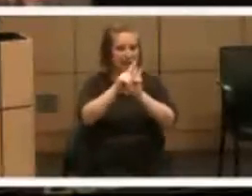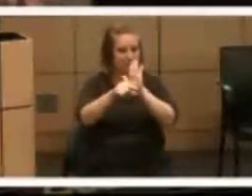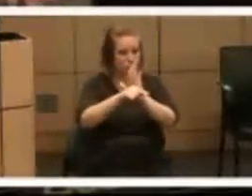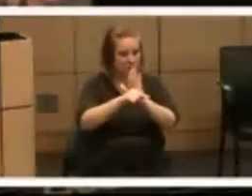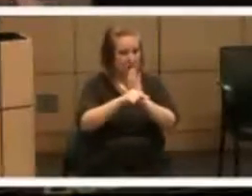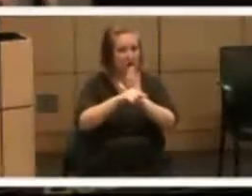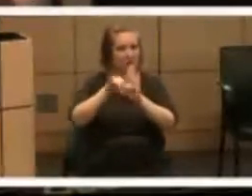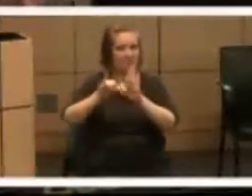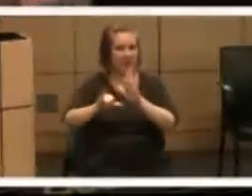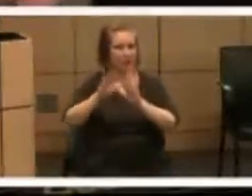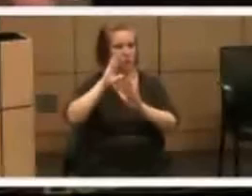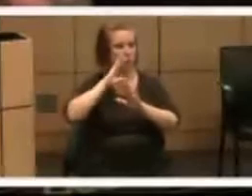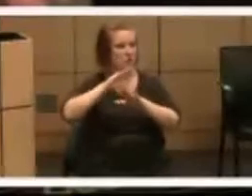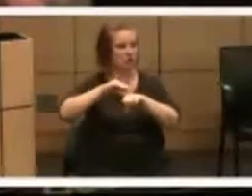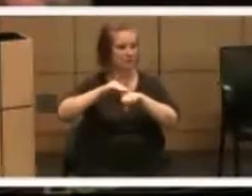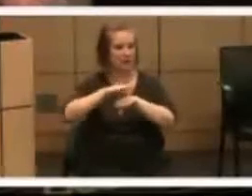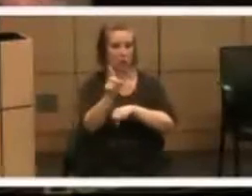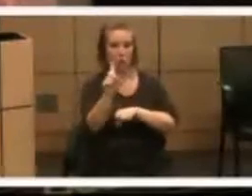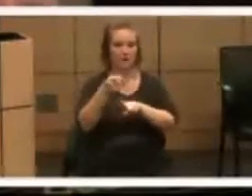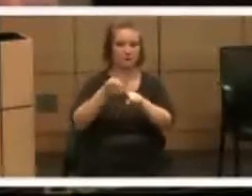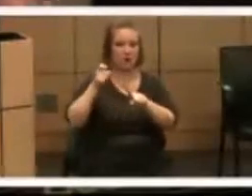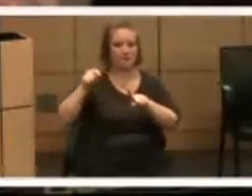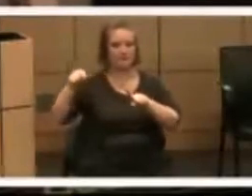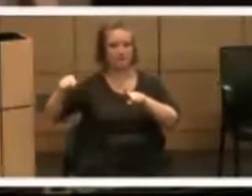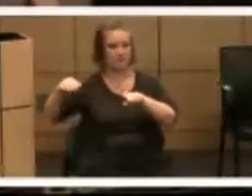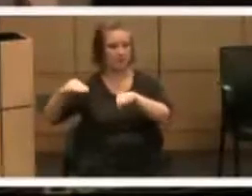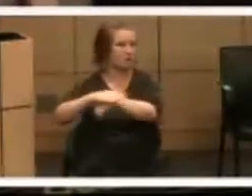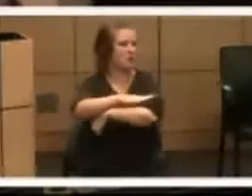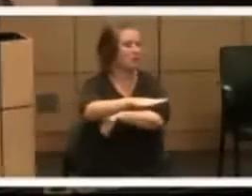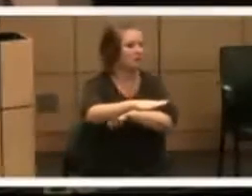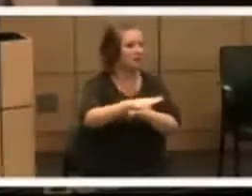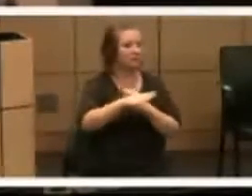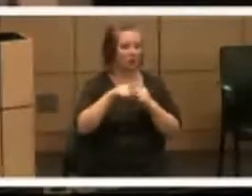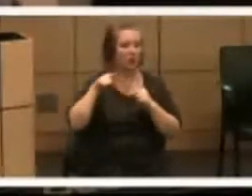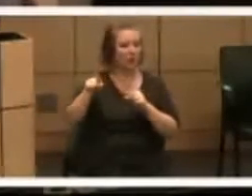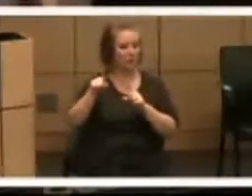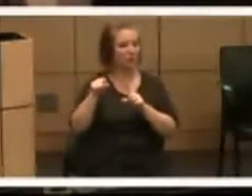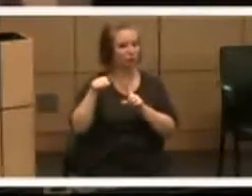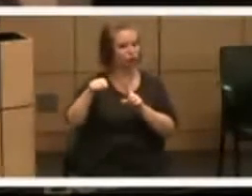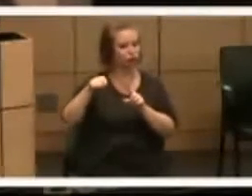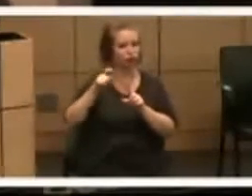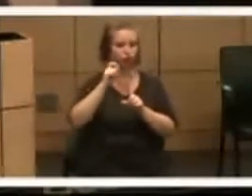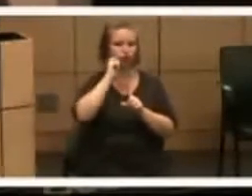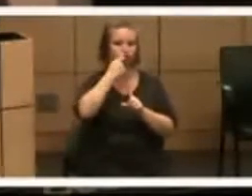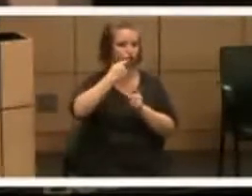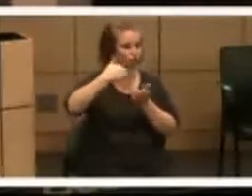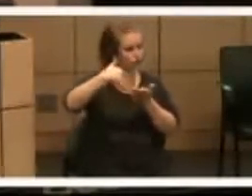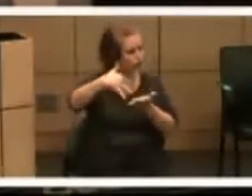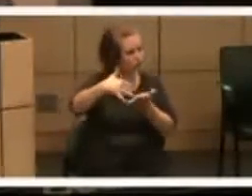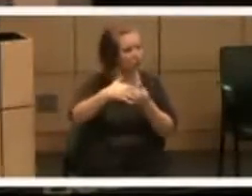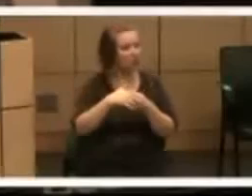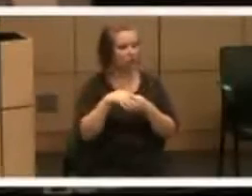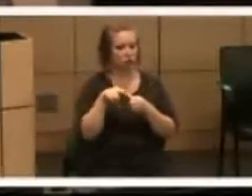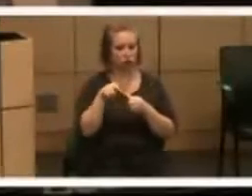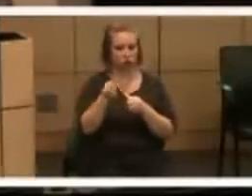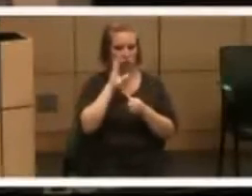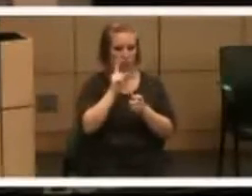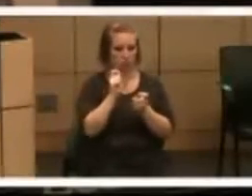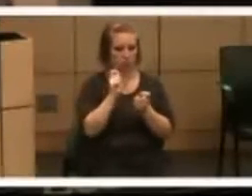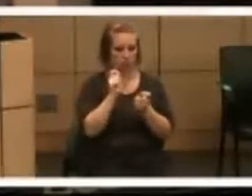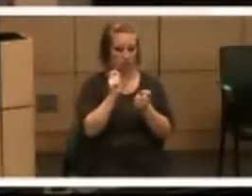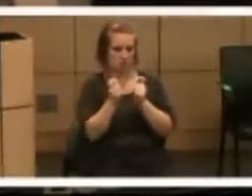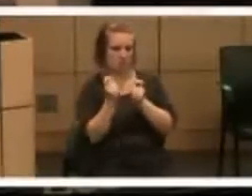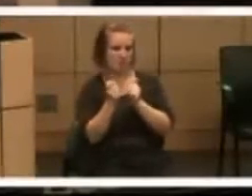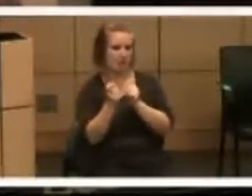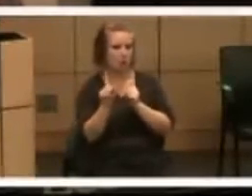changing where it's coming from too. So she's doing these kind of cool studies where she manipulates where